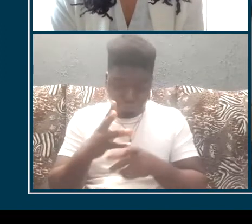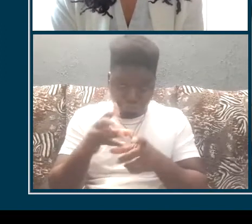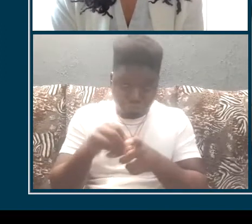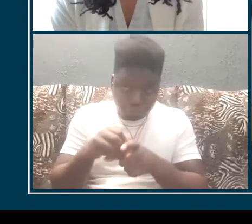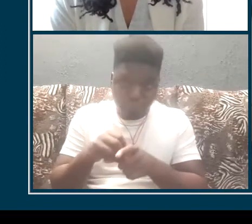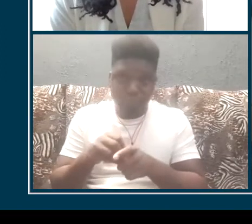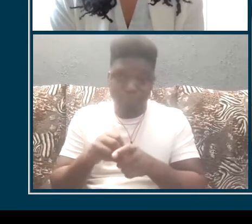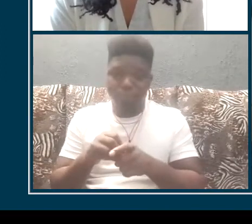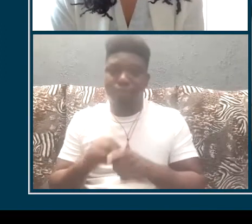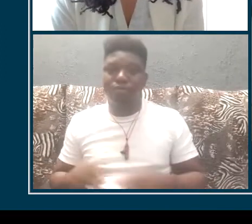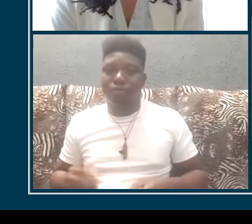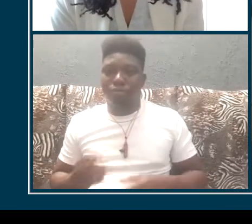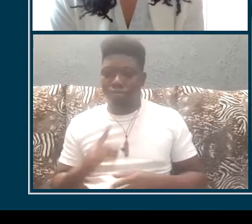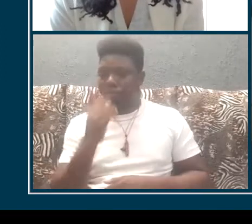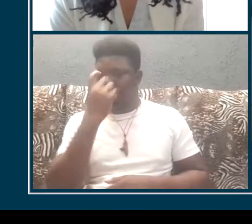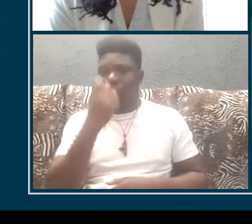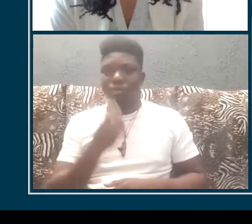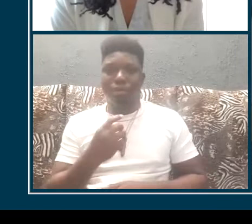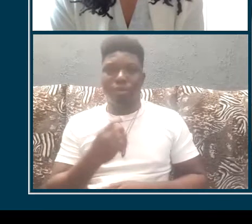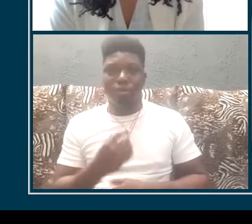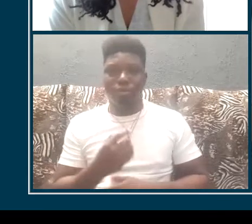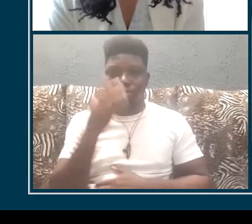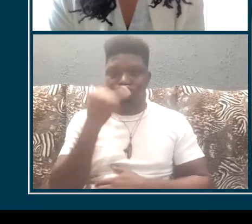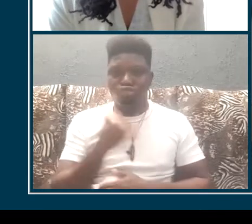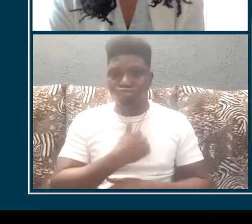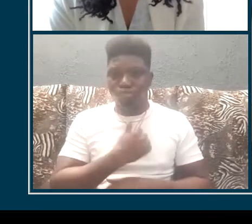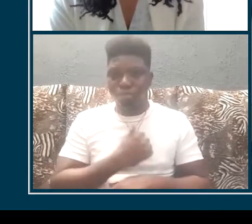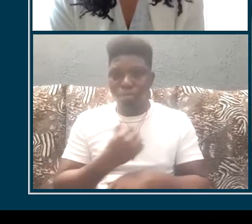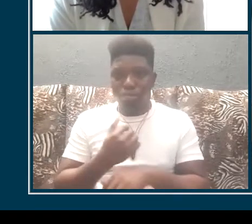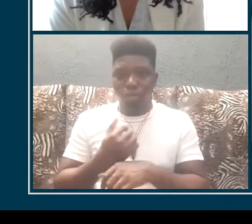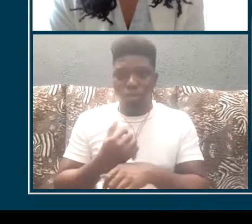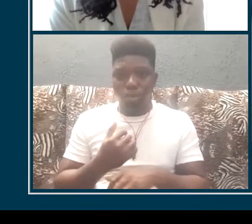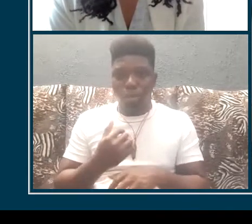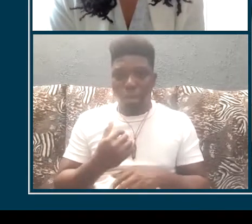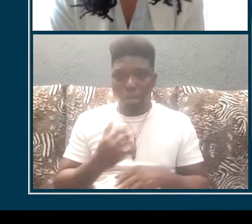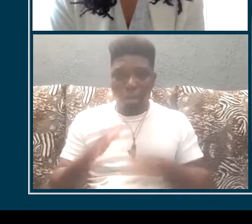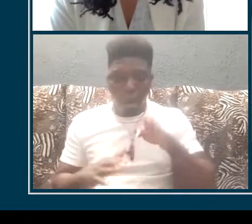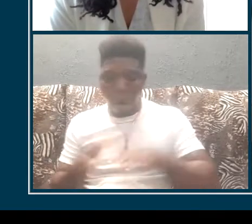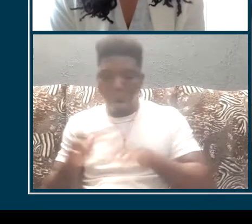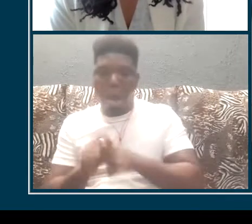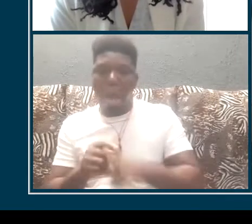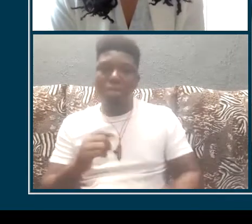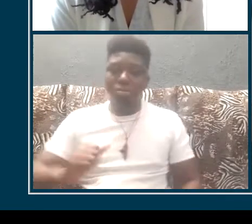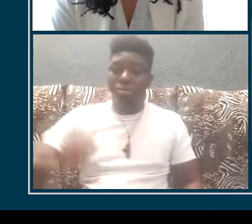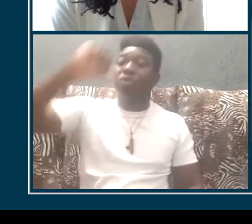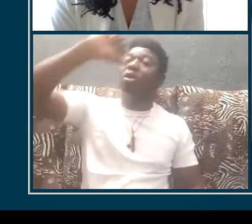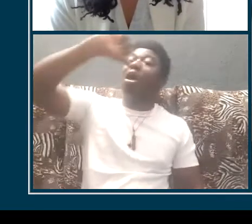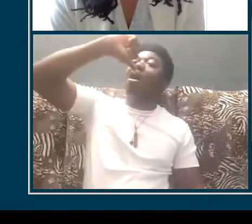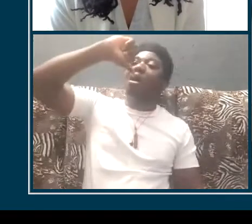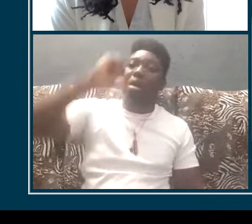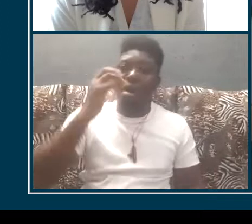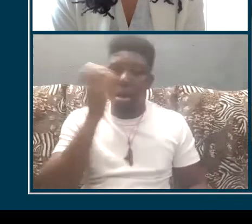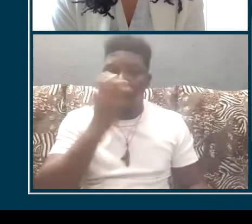me why I'm walking like I'm drunk, or why I'm doing this or that, I'd much rather have them ask me and have an opportunity to